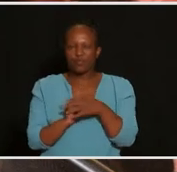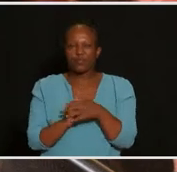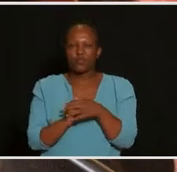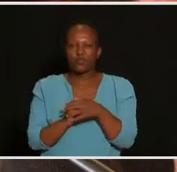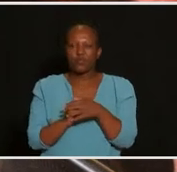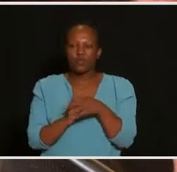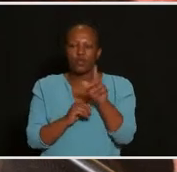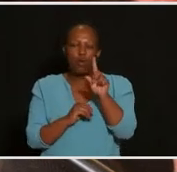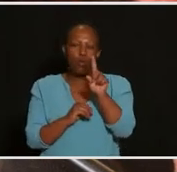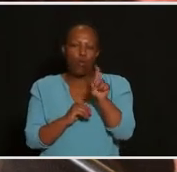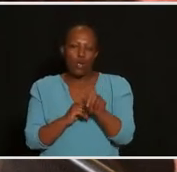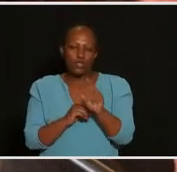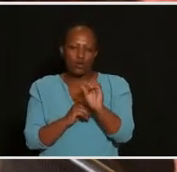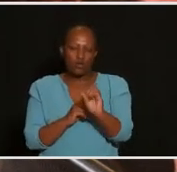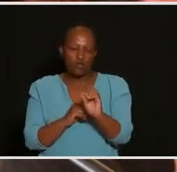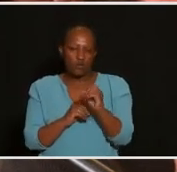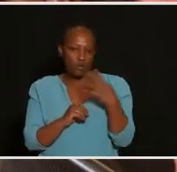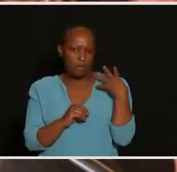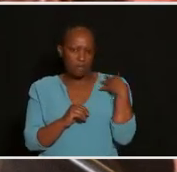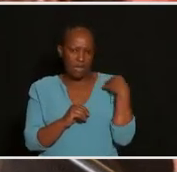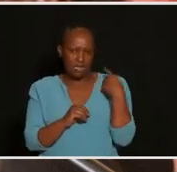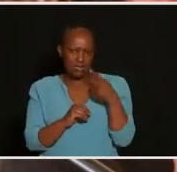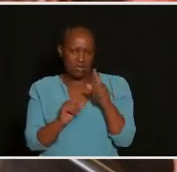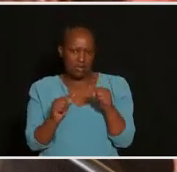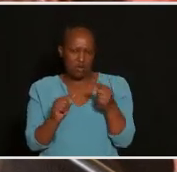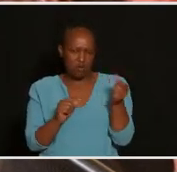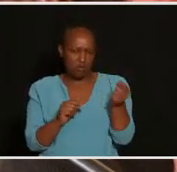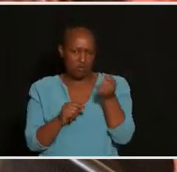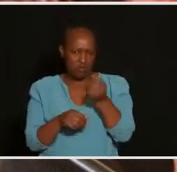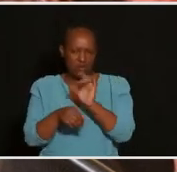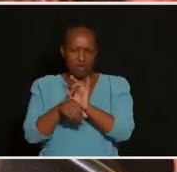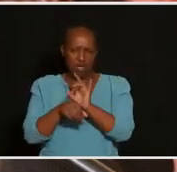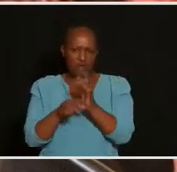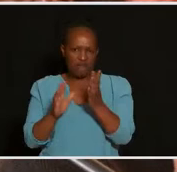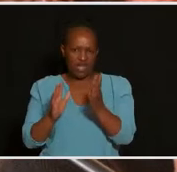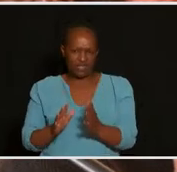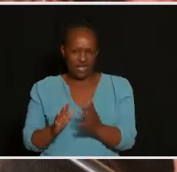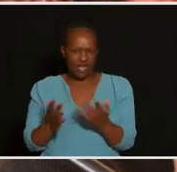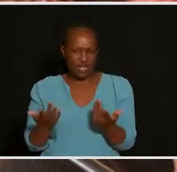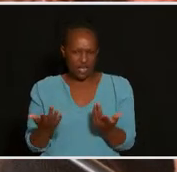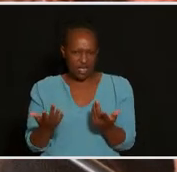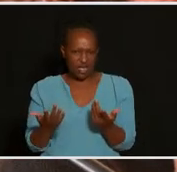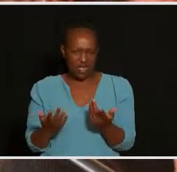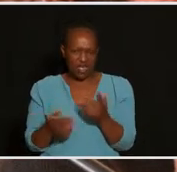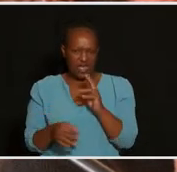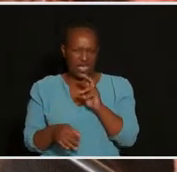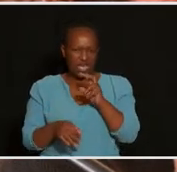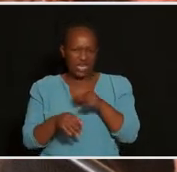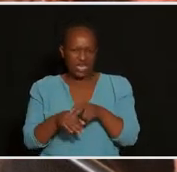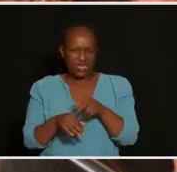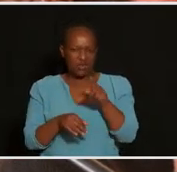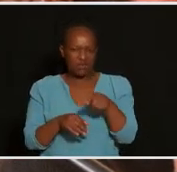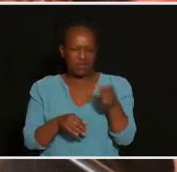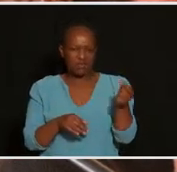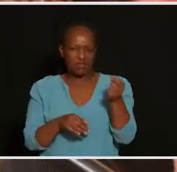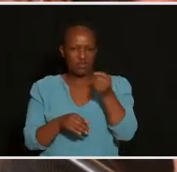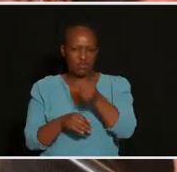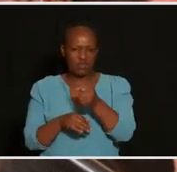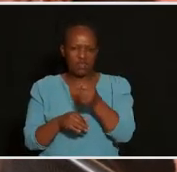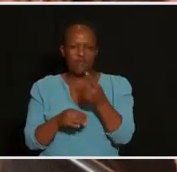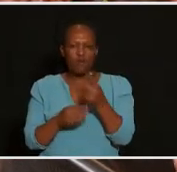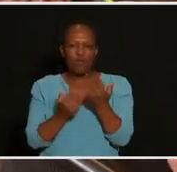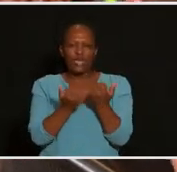following questions does the minister not have powers to appoint advices is there a need to legislate the appointment of